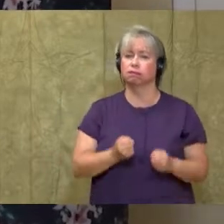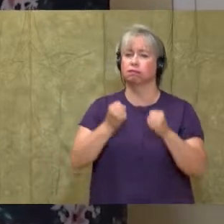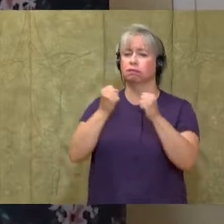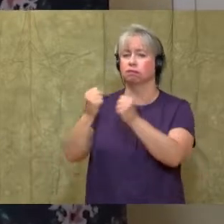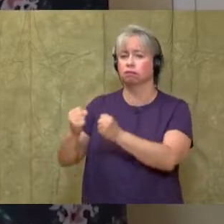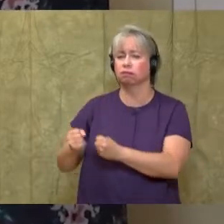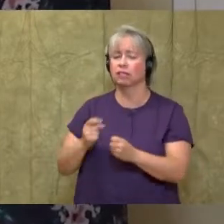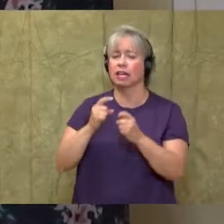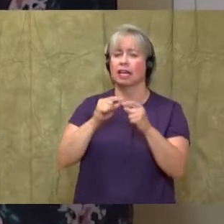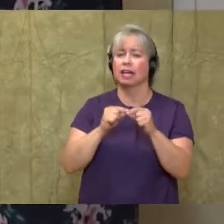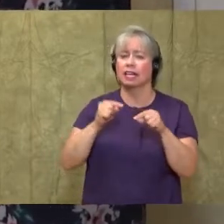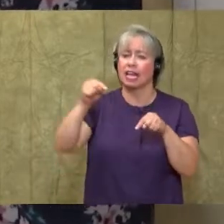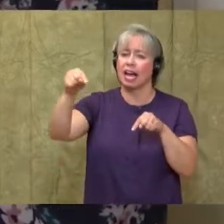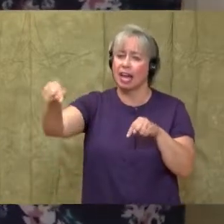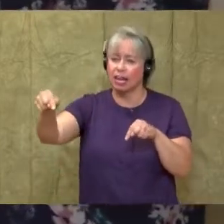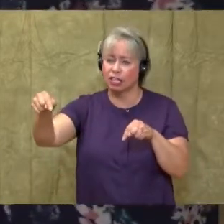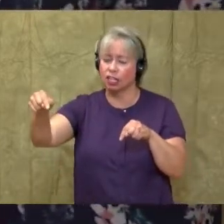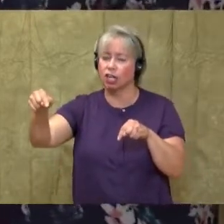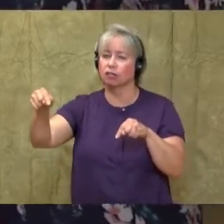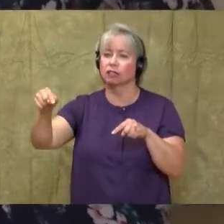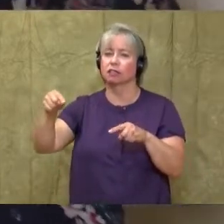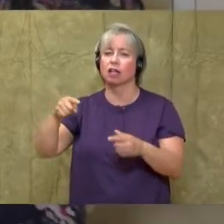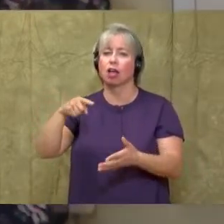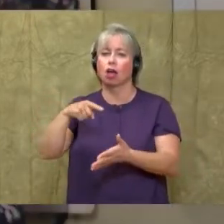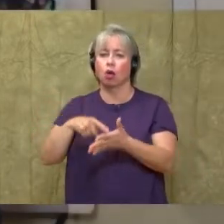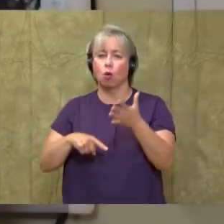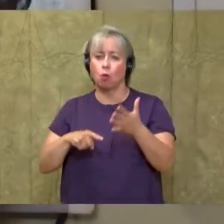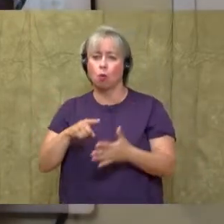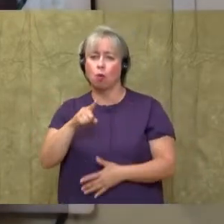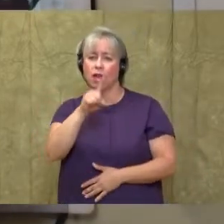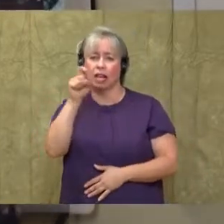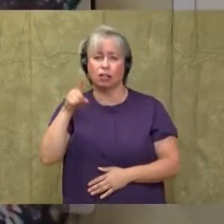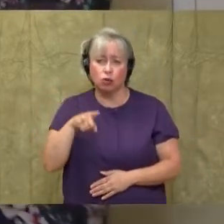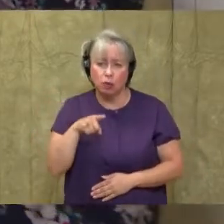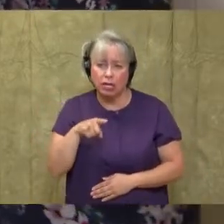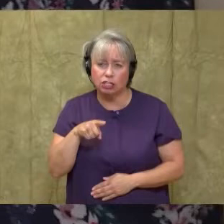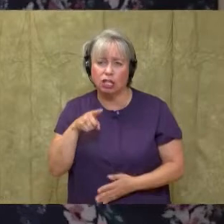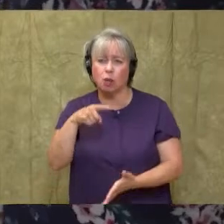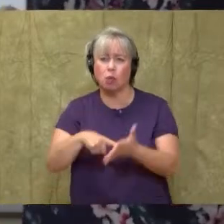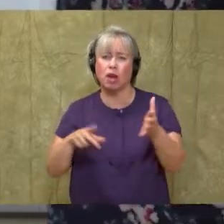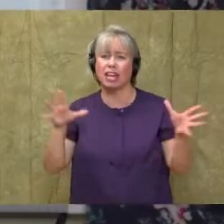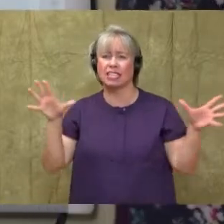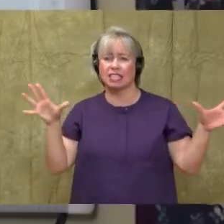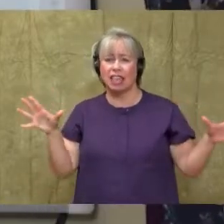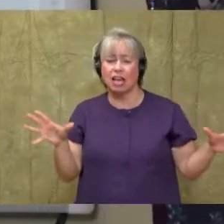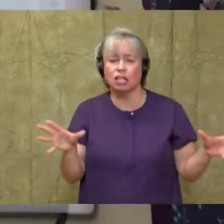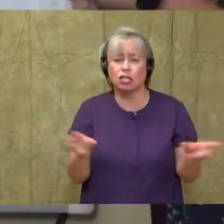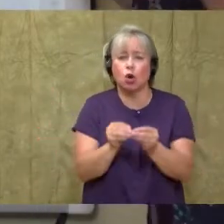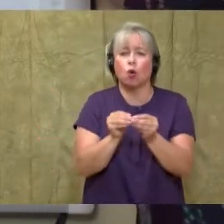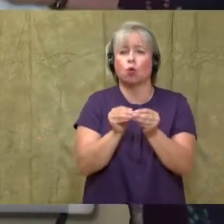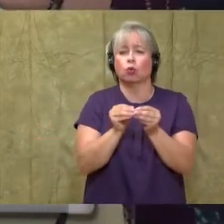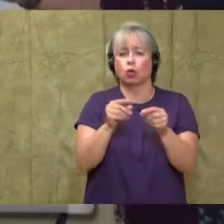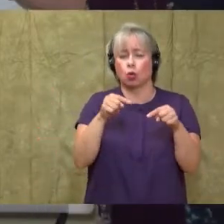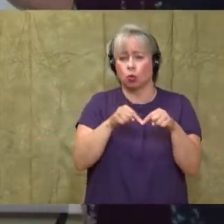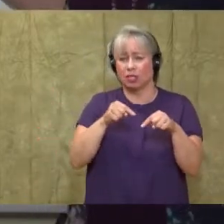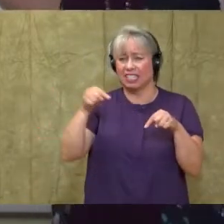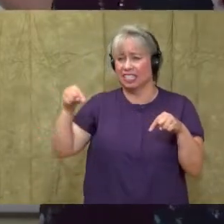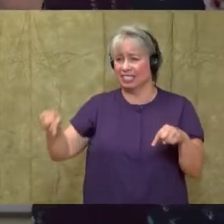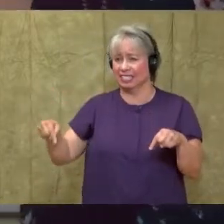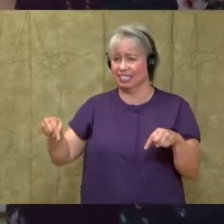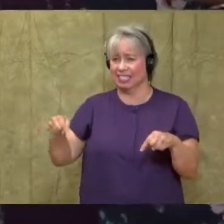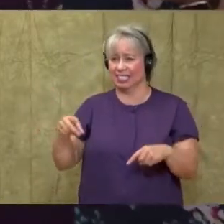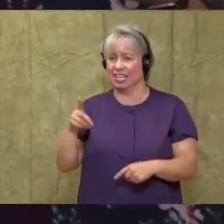73 feet. Our question asks us to find the total. Our problem asks us to find the total. So what